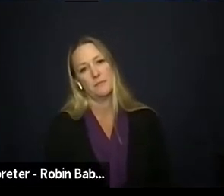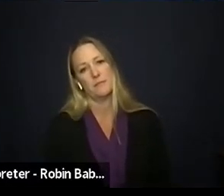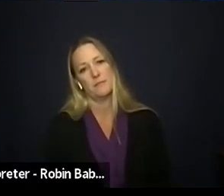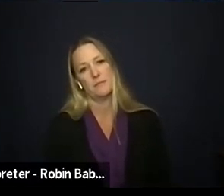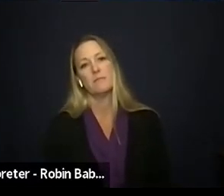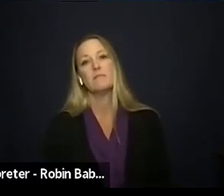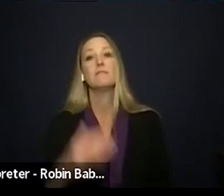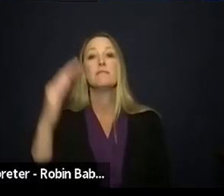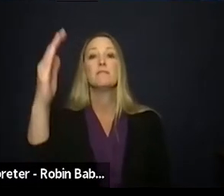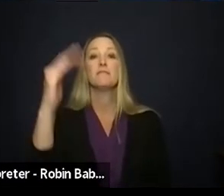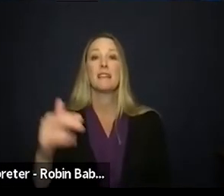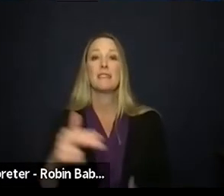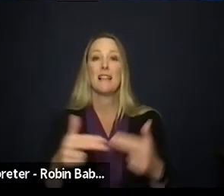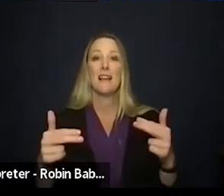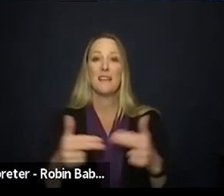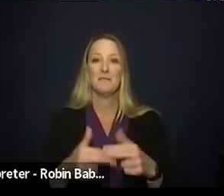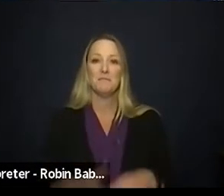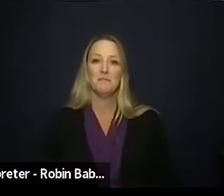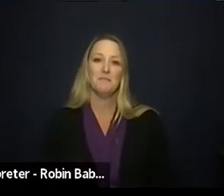next slide